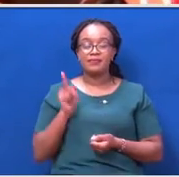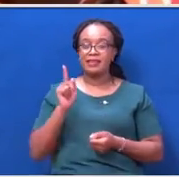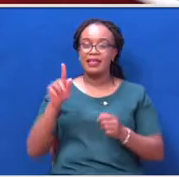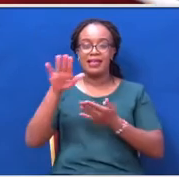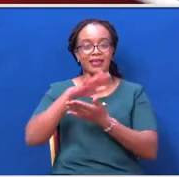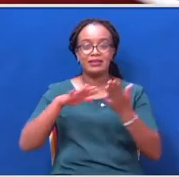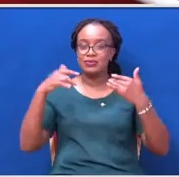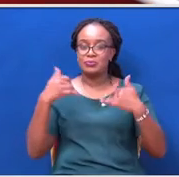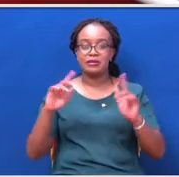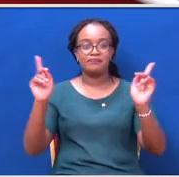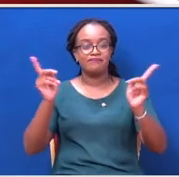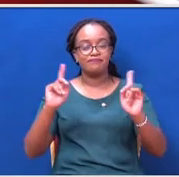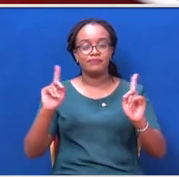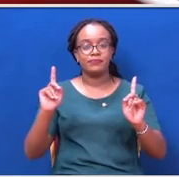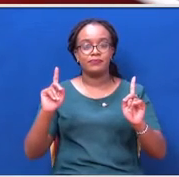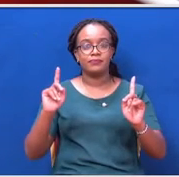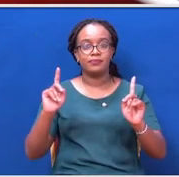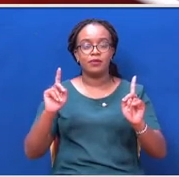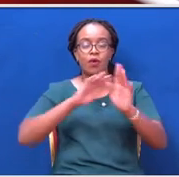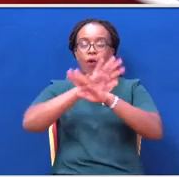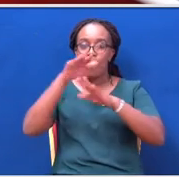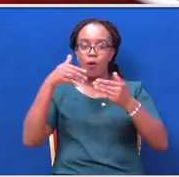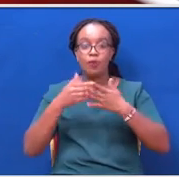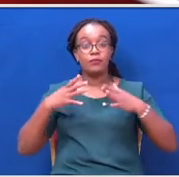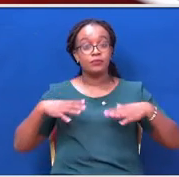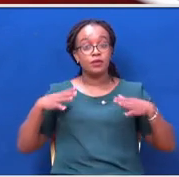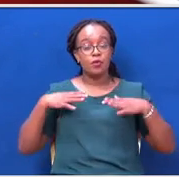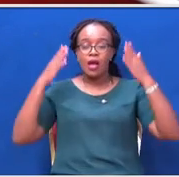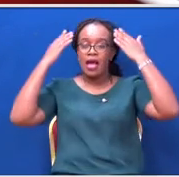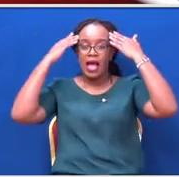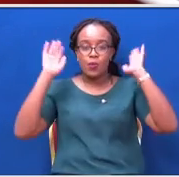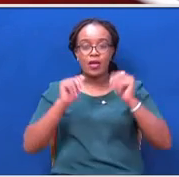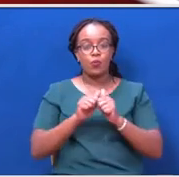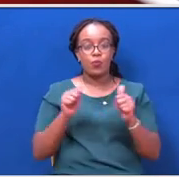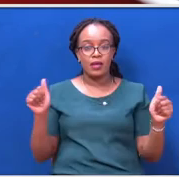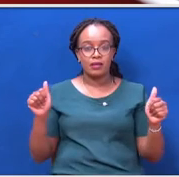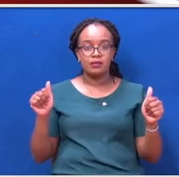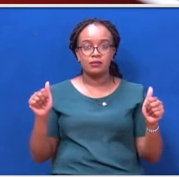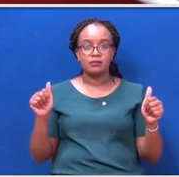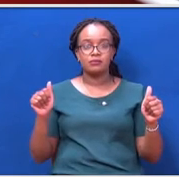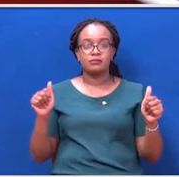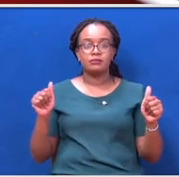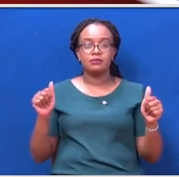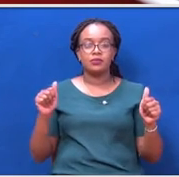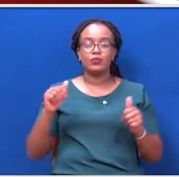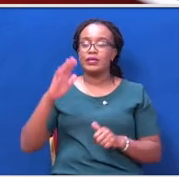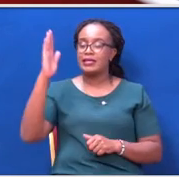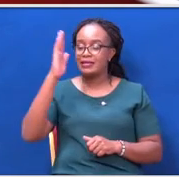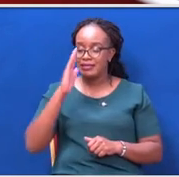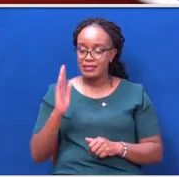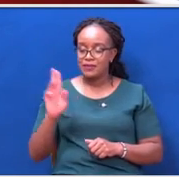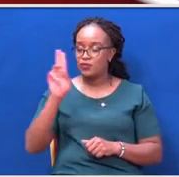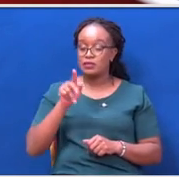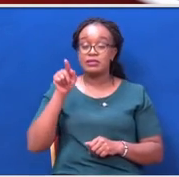mchezo. Categorical for all the people. They know we don't desecrate the place under whatever